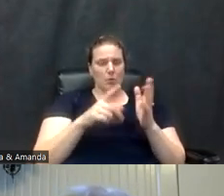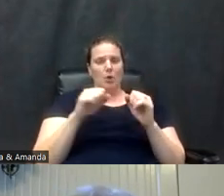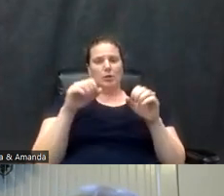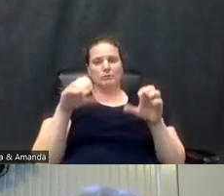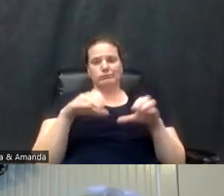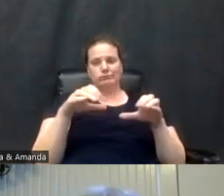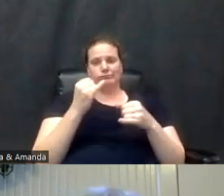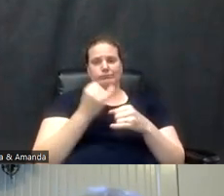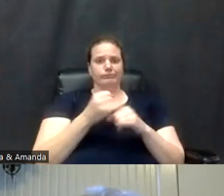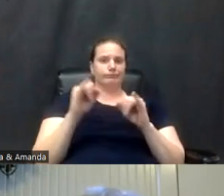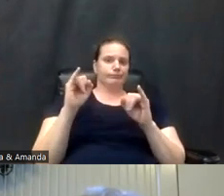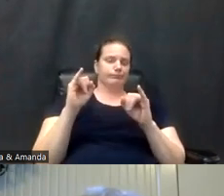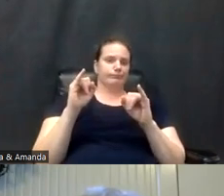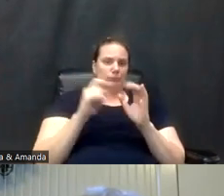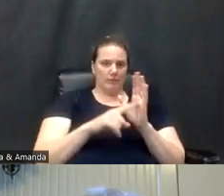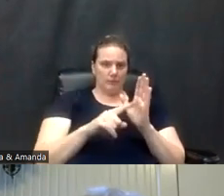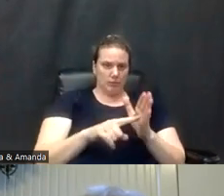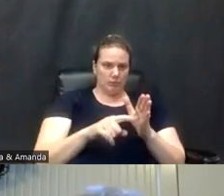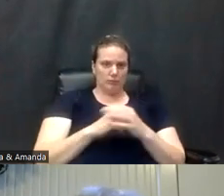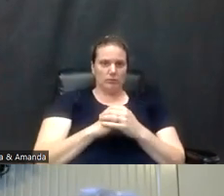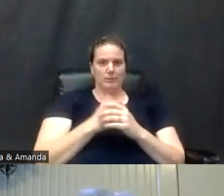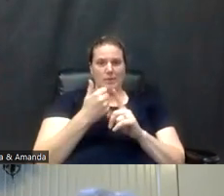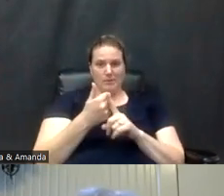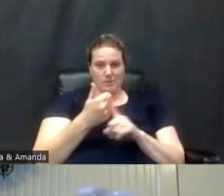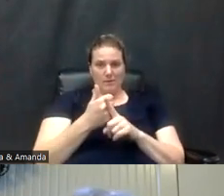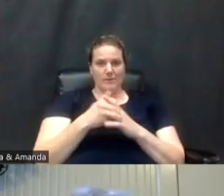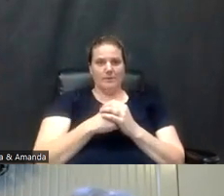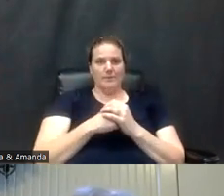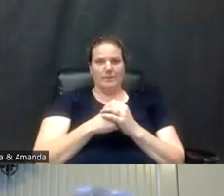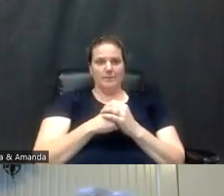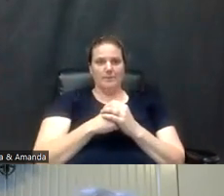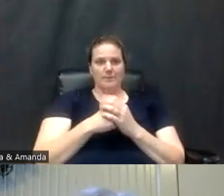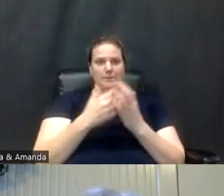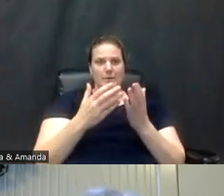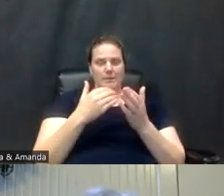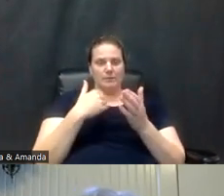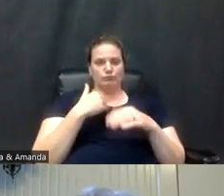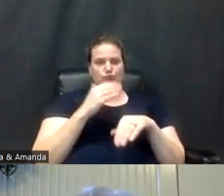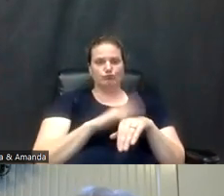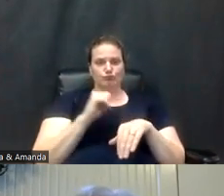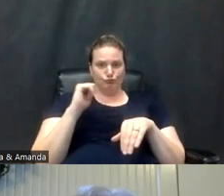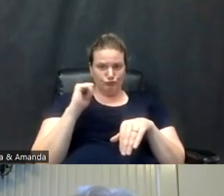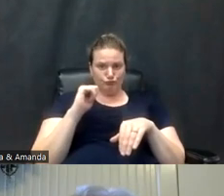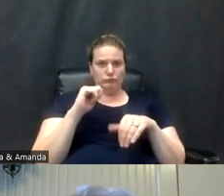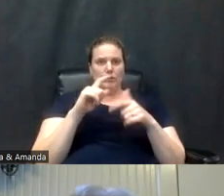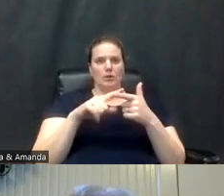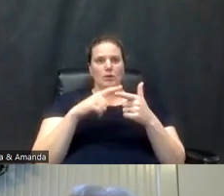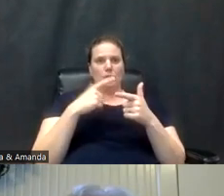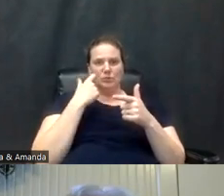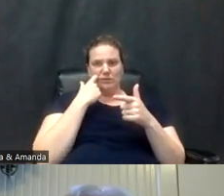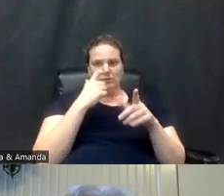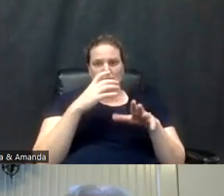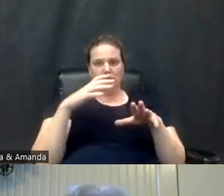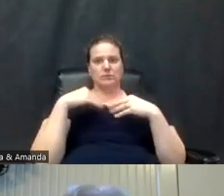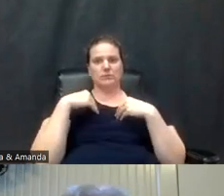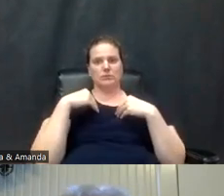an independent investigation themselves. They may issue subpoenas. They recently adopted a